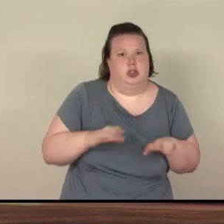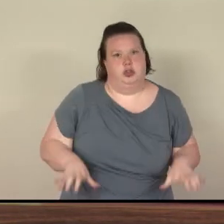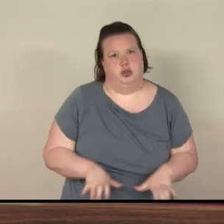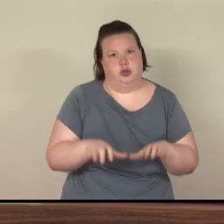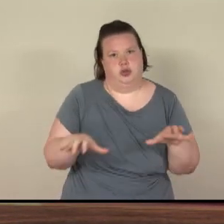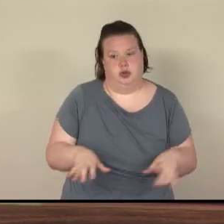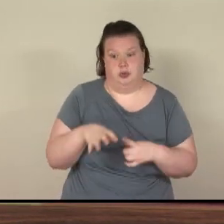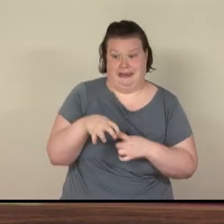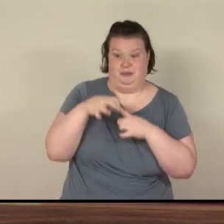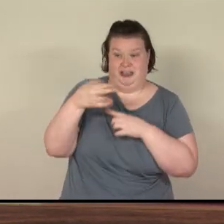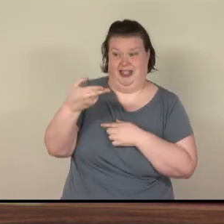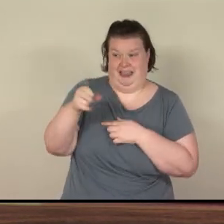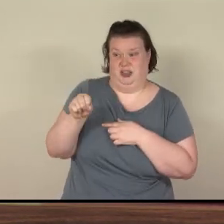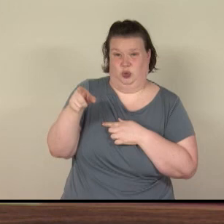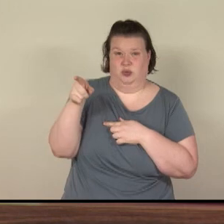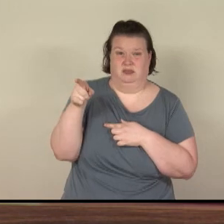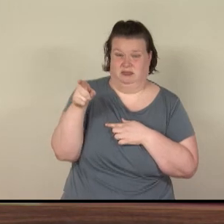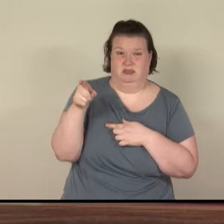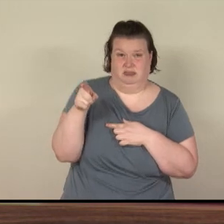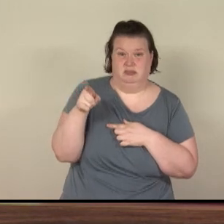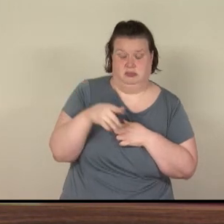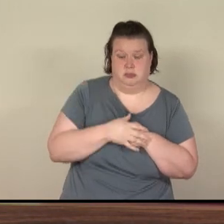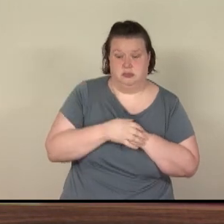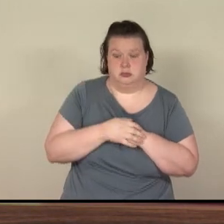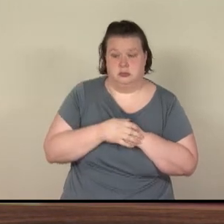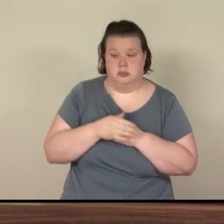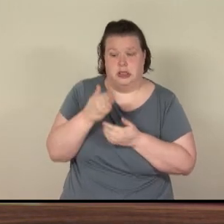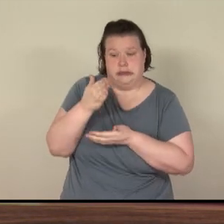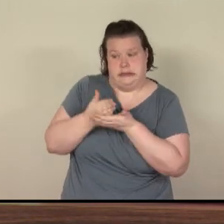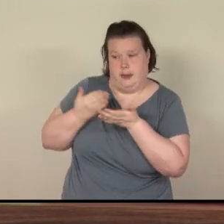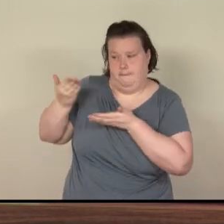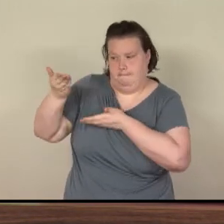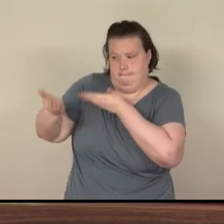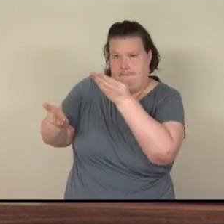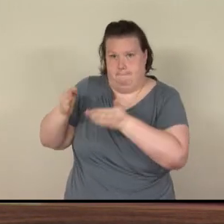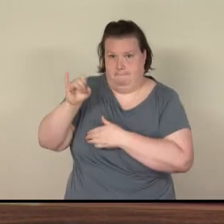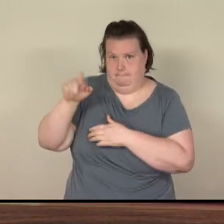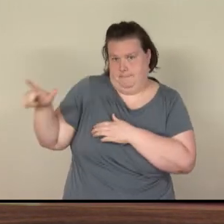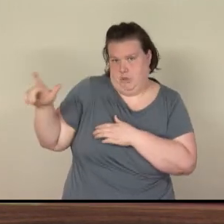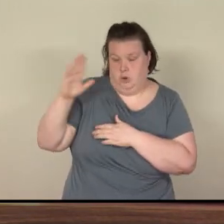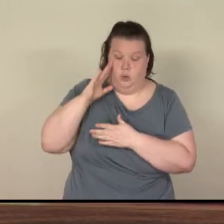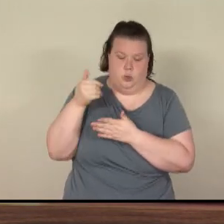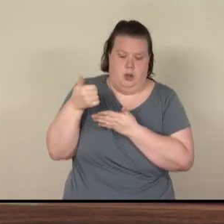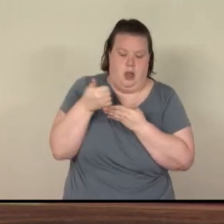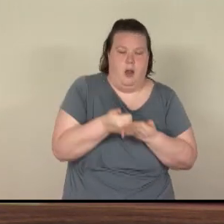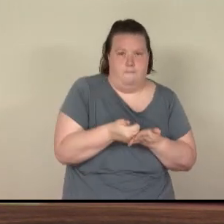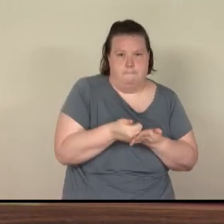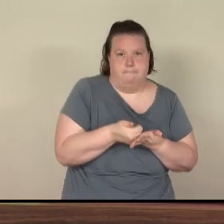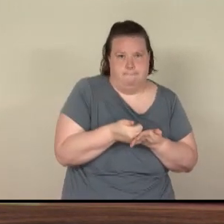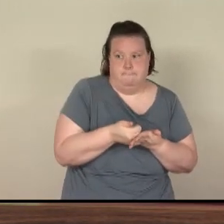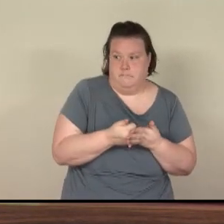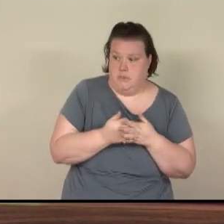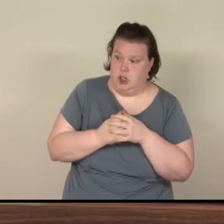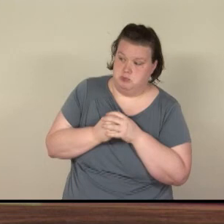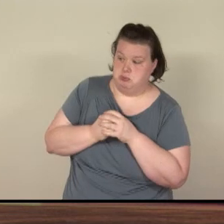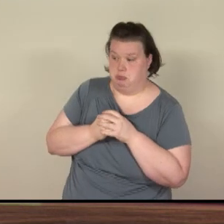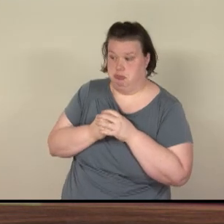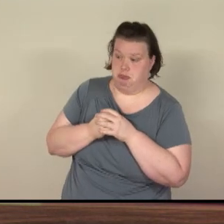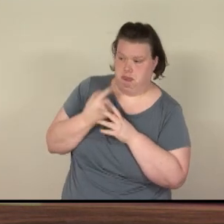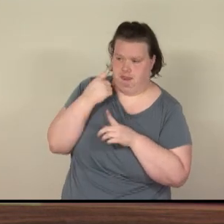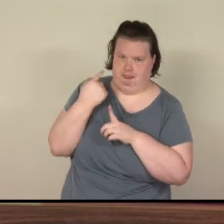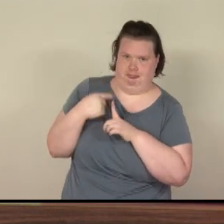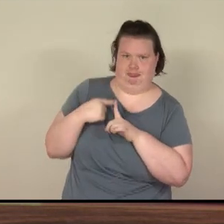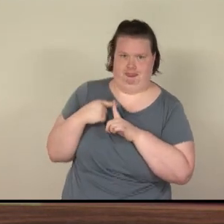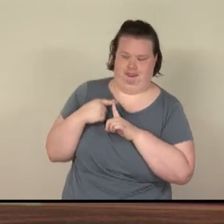at the high school level. So there are some bills out there to help us with that, and they look pretty good. So